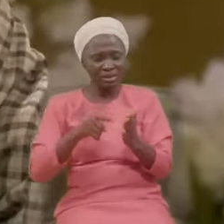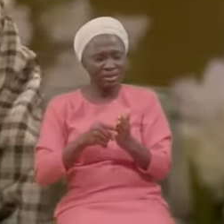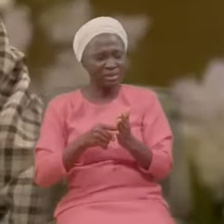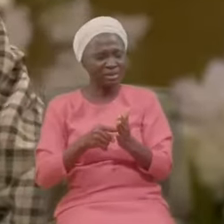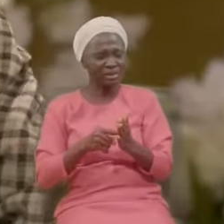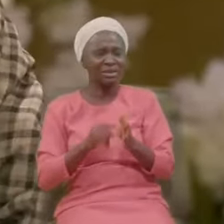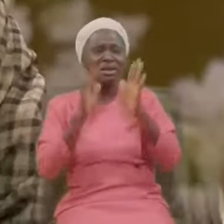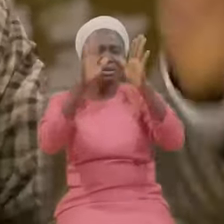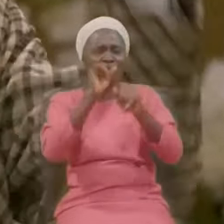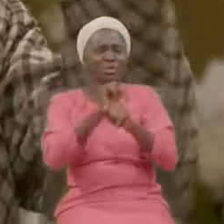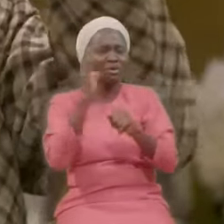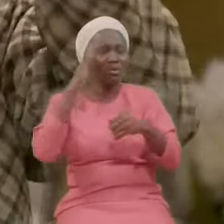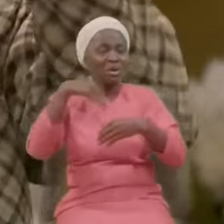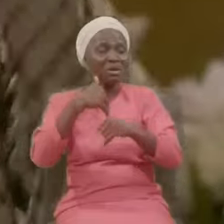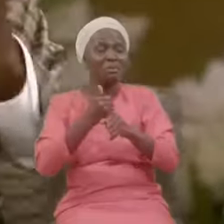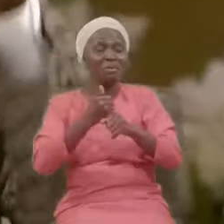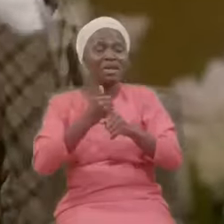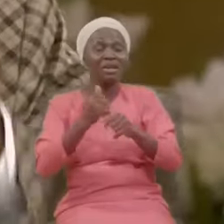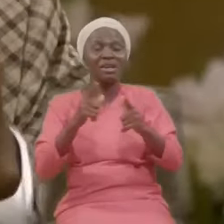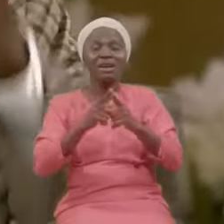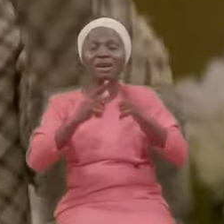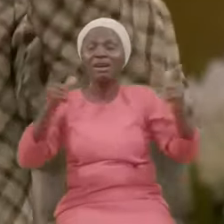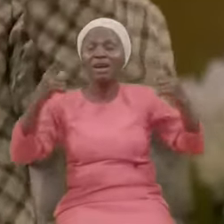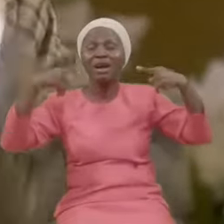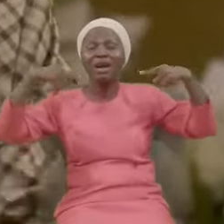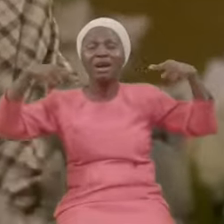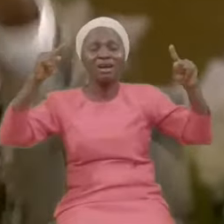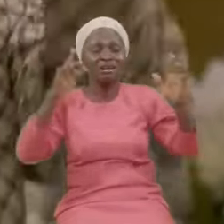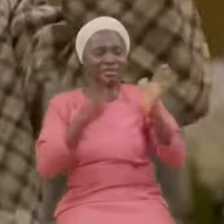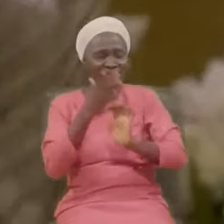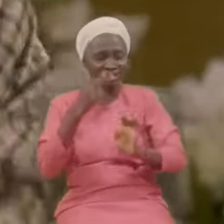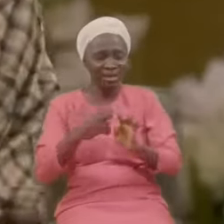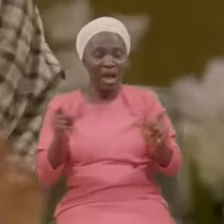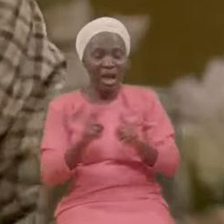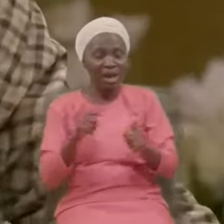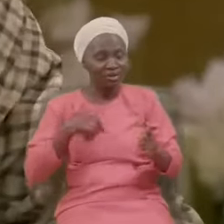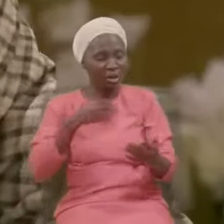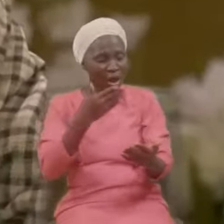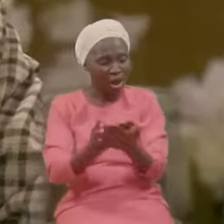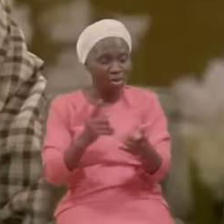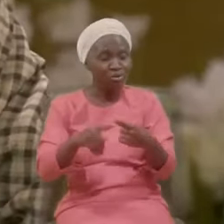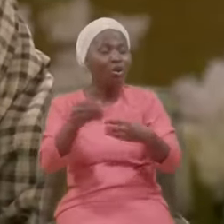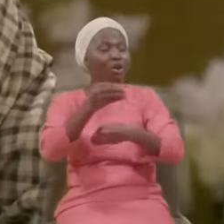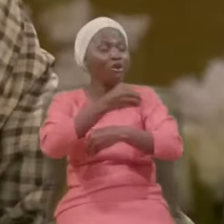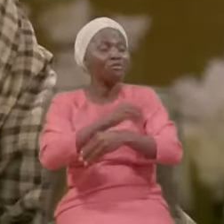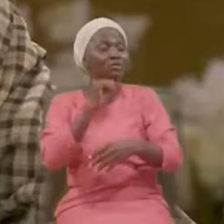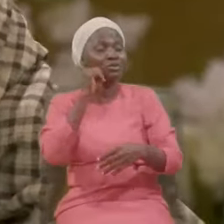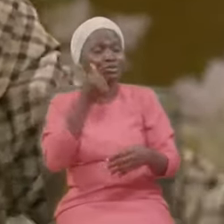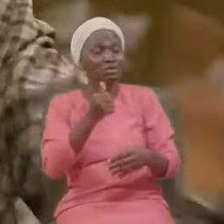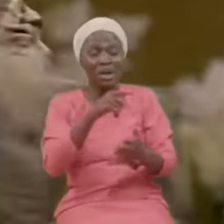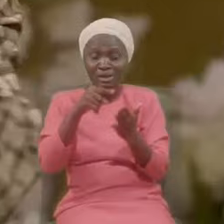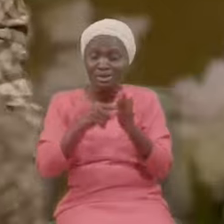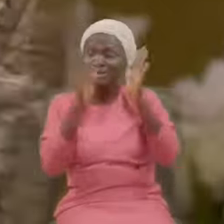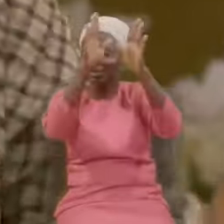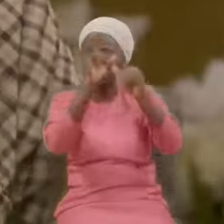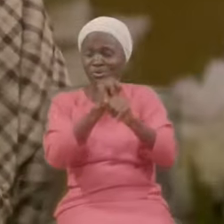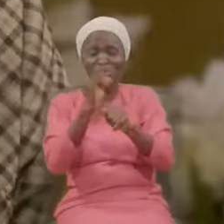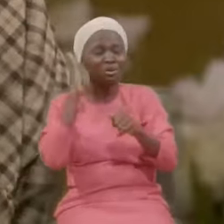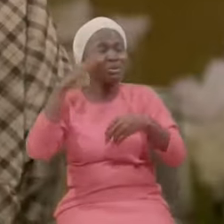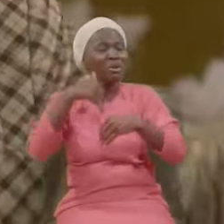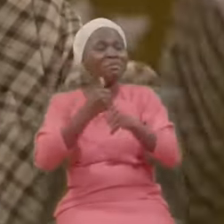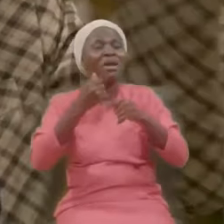noise. As we get to our offices tomorrow, these miracles will make loud noise. In anywhere we